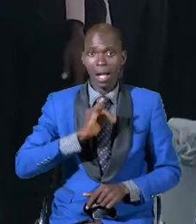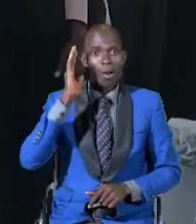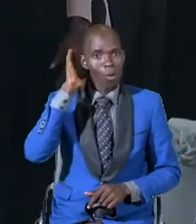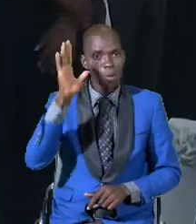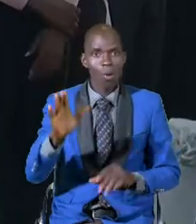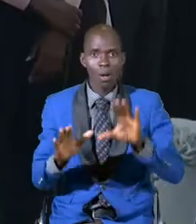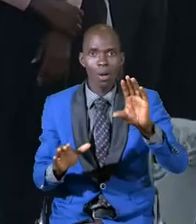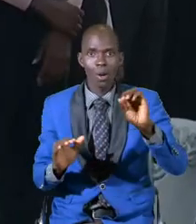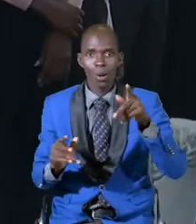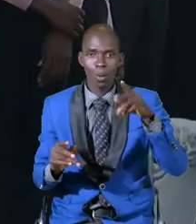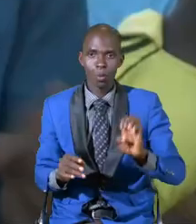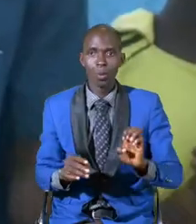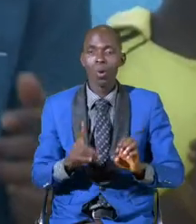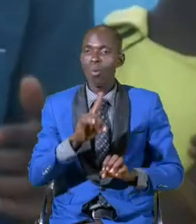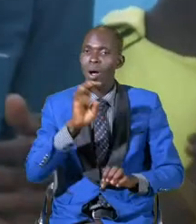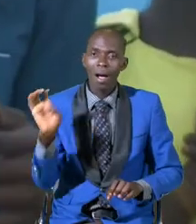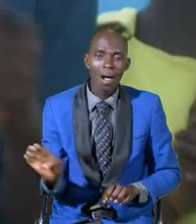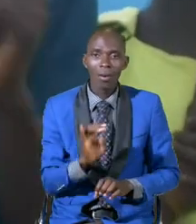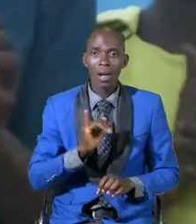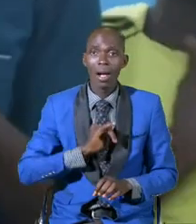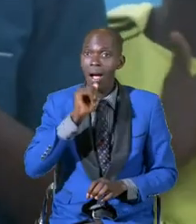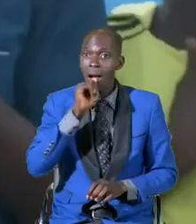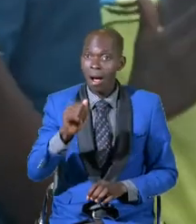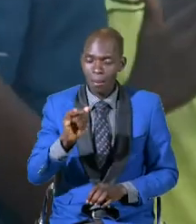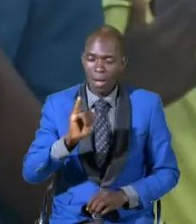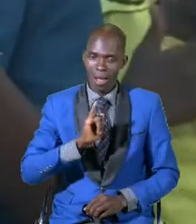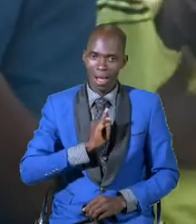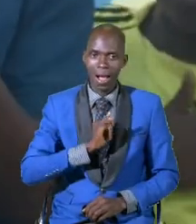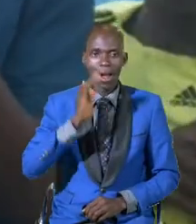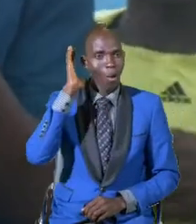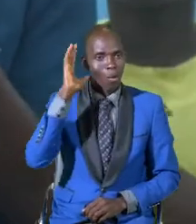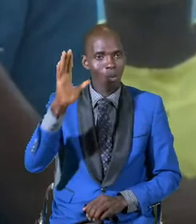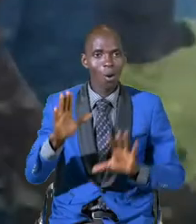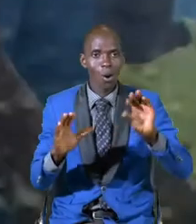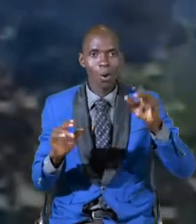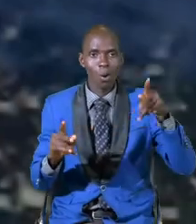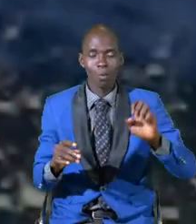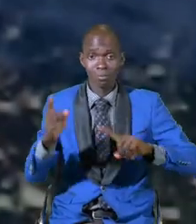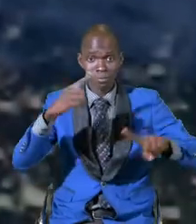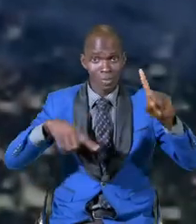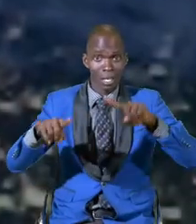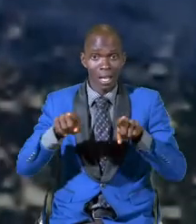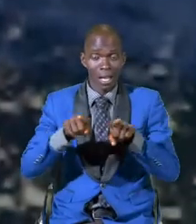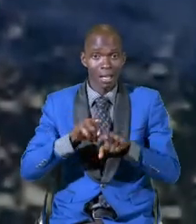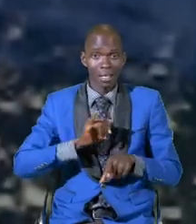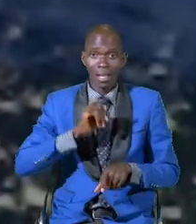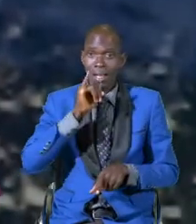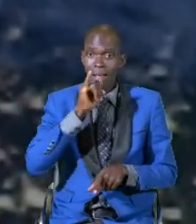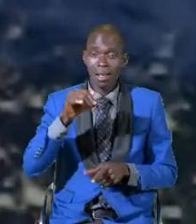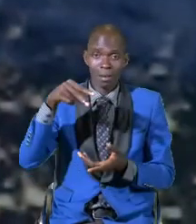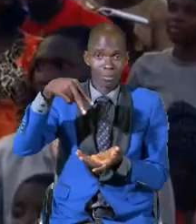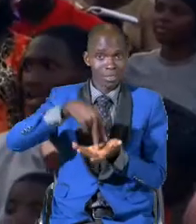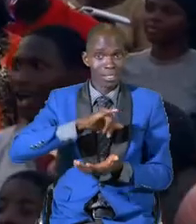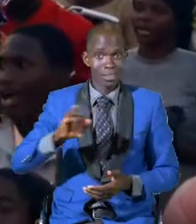Wherever I am, I will go. As I am climbing up. As I